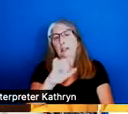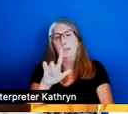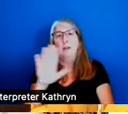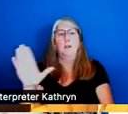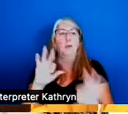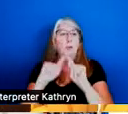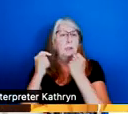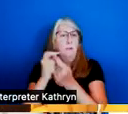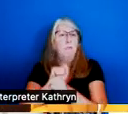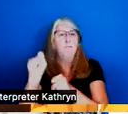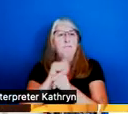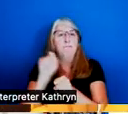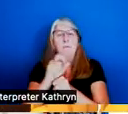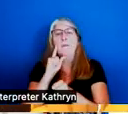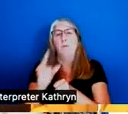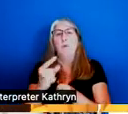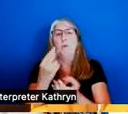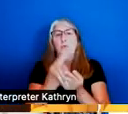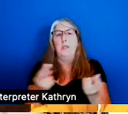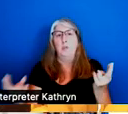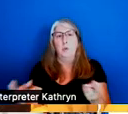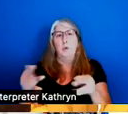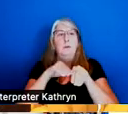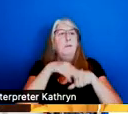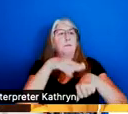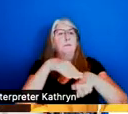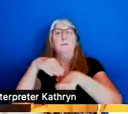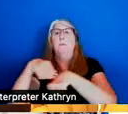working to really try to get the resources out the door to all of you.